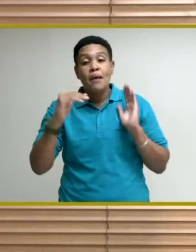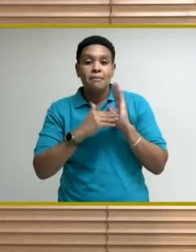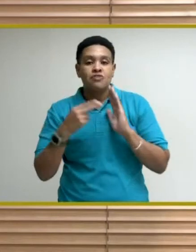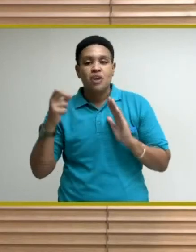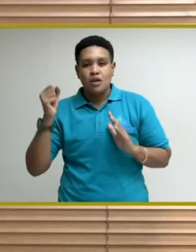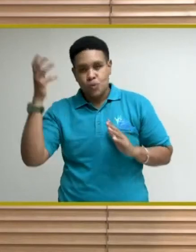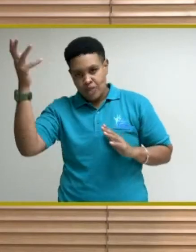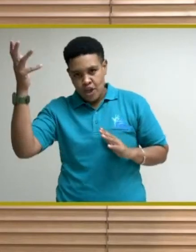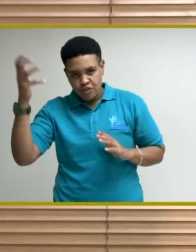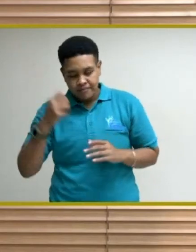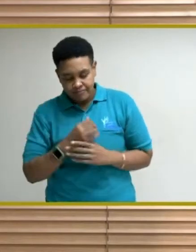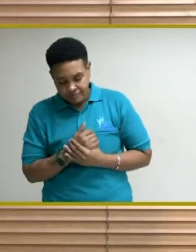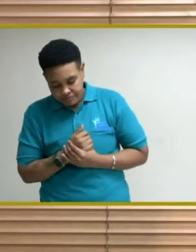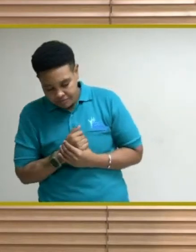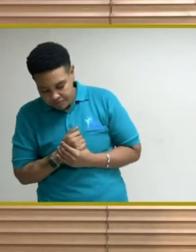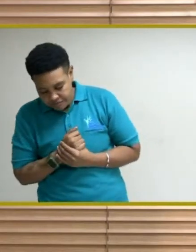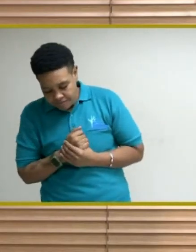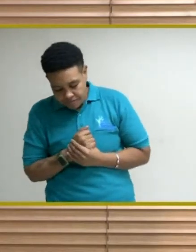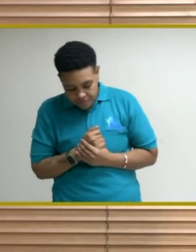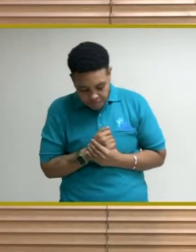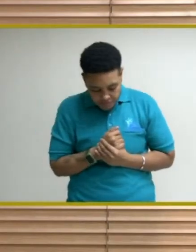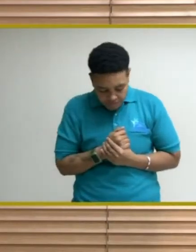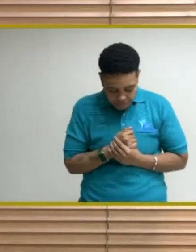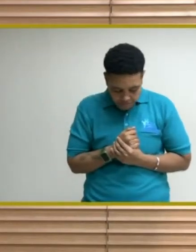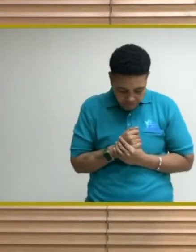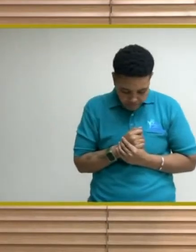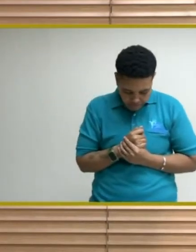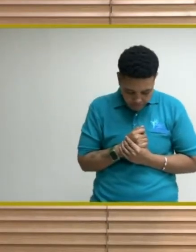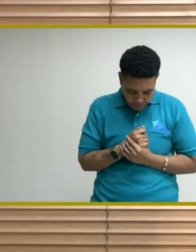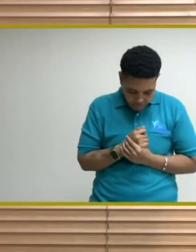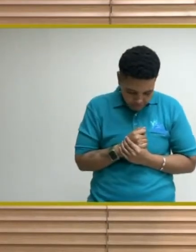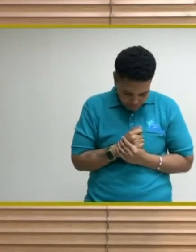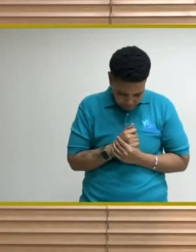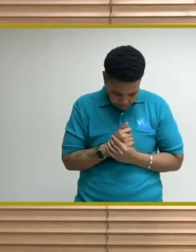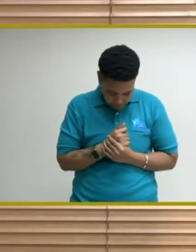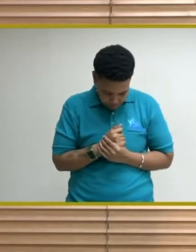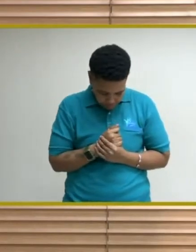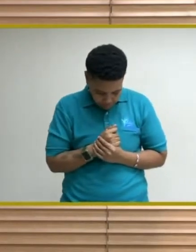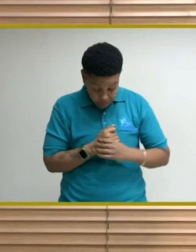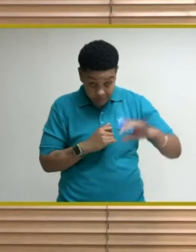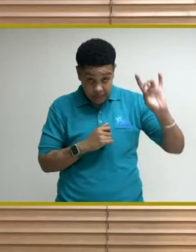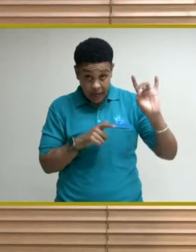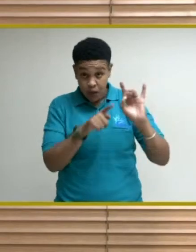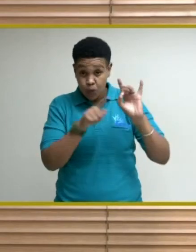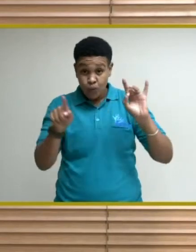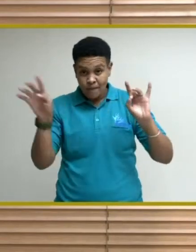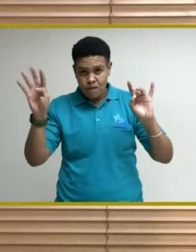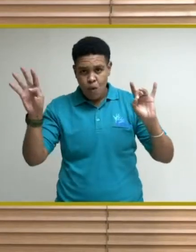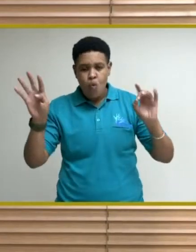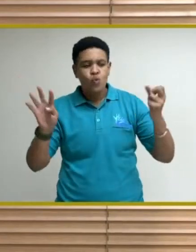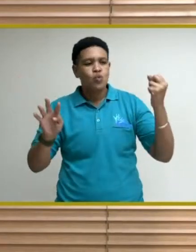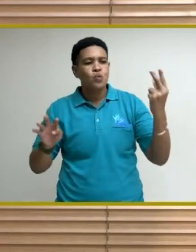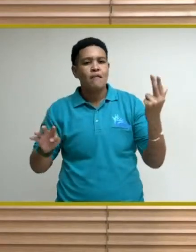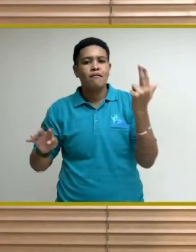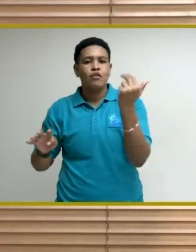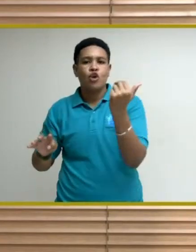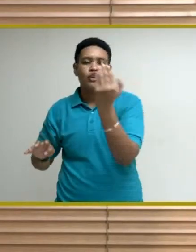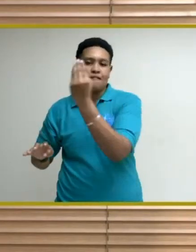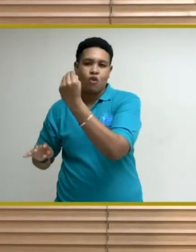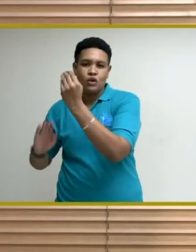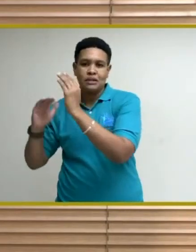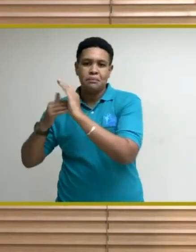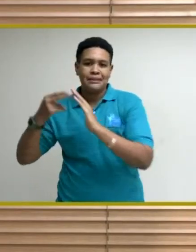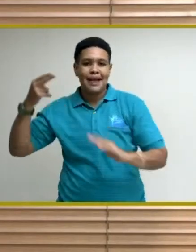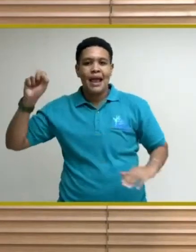High School from 8 a.m. to 4 p.m. That's the 12th, 13th, and 14th.